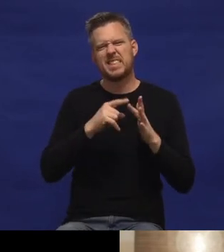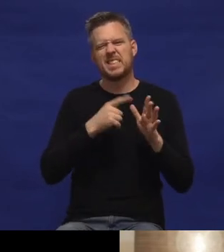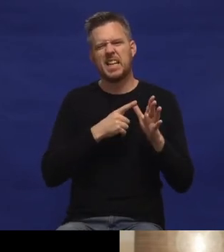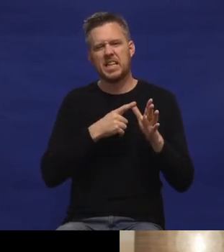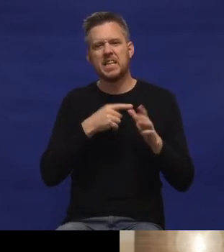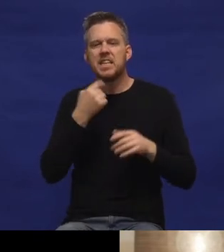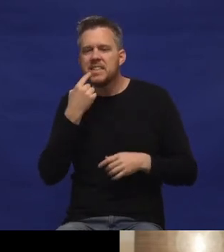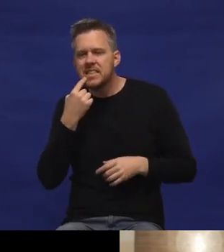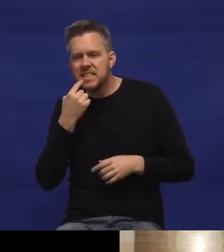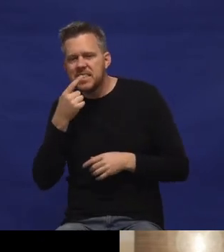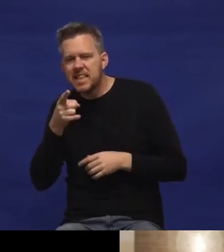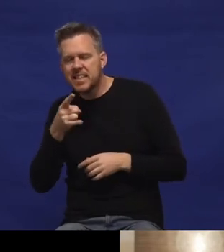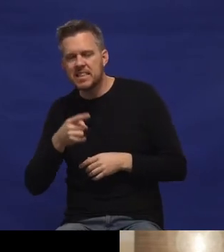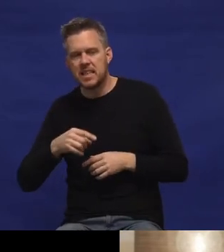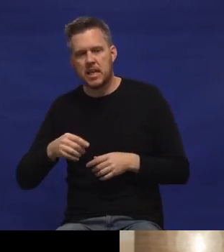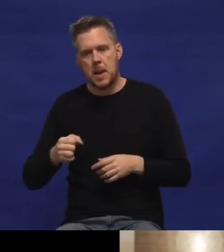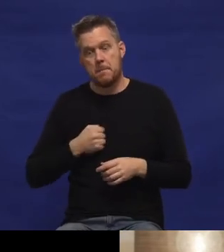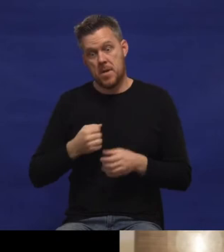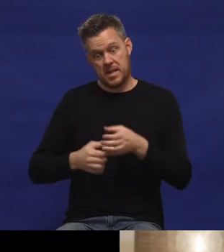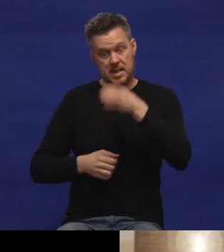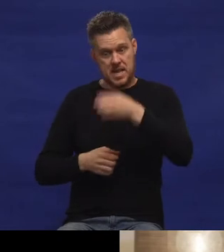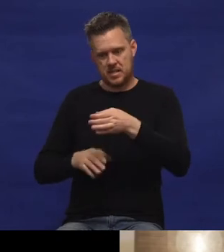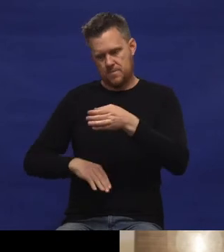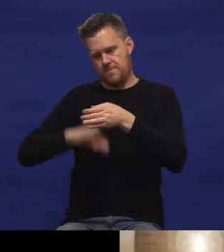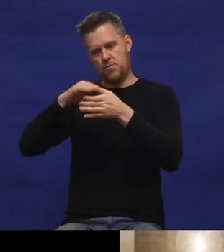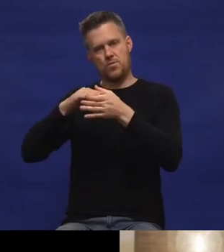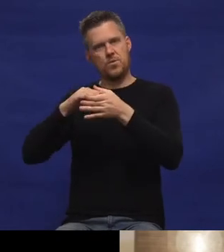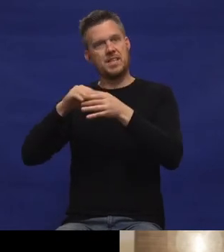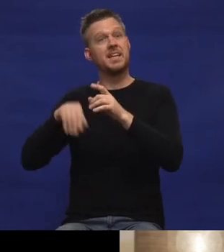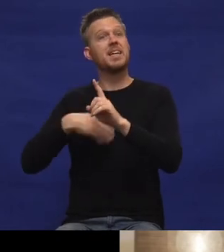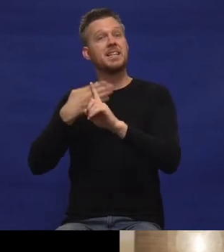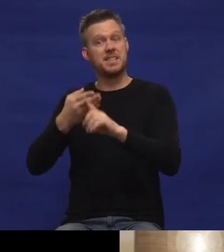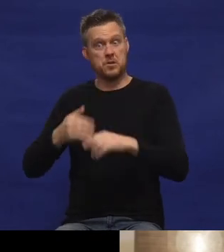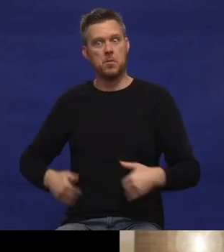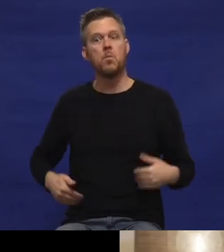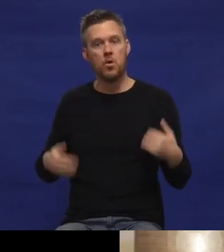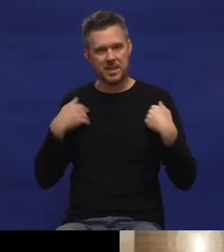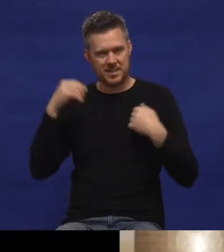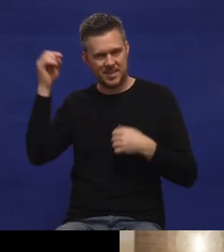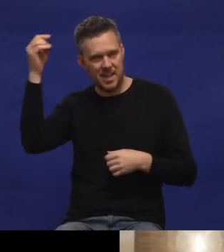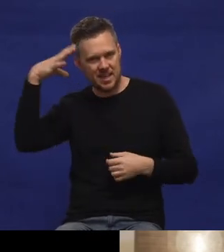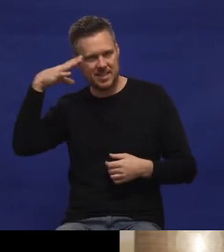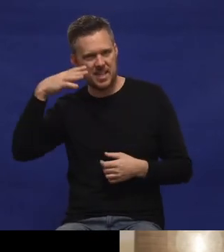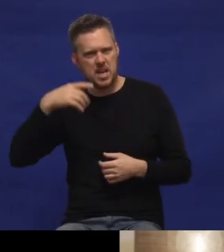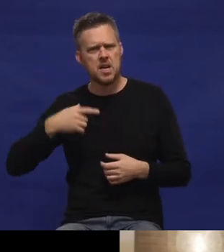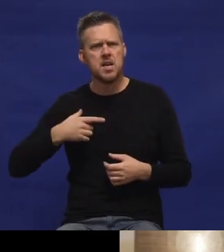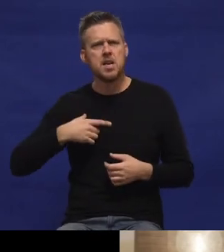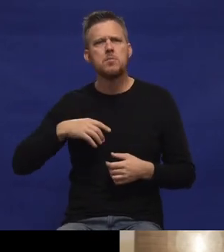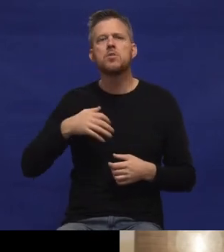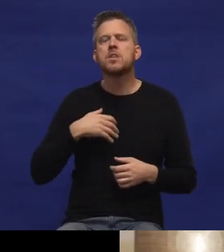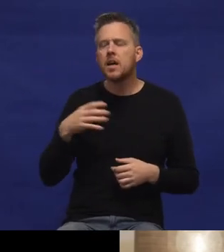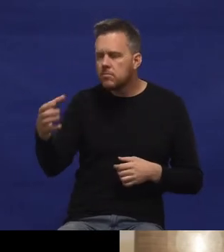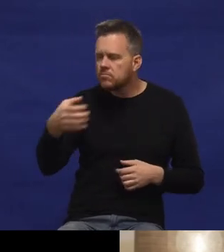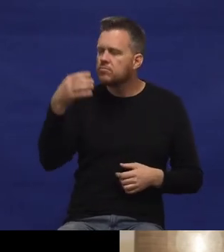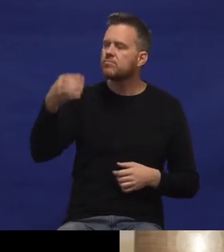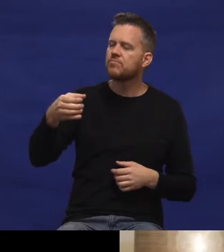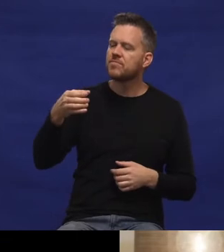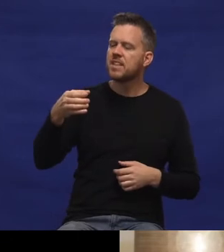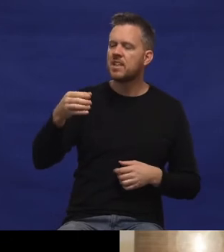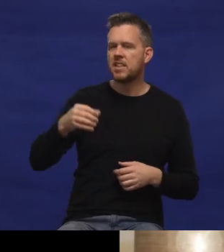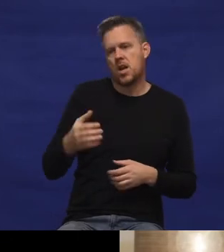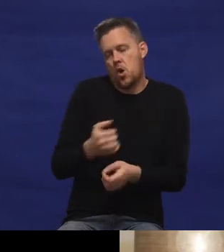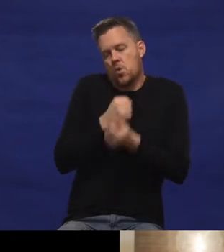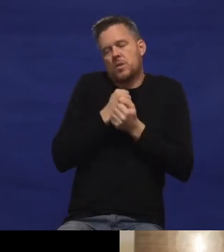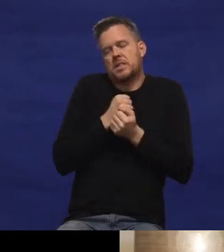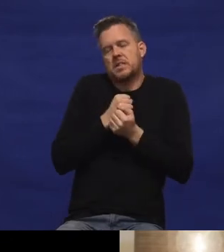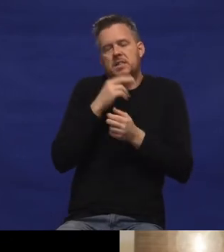sings, "Keep my glass full until morning light." You know this song, right? Cause I'm just holding on for tonight,